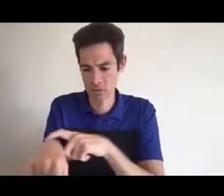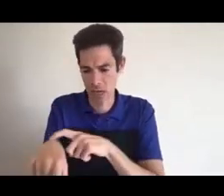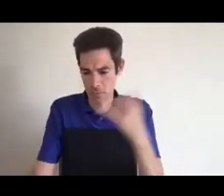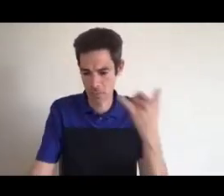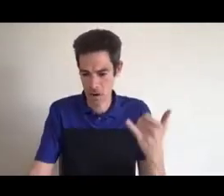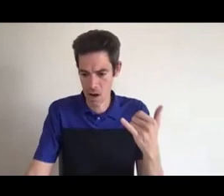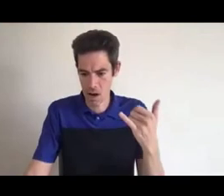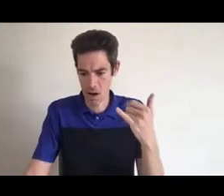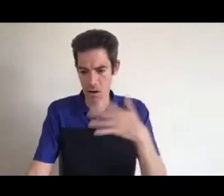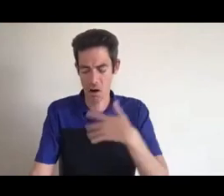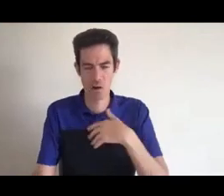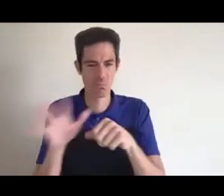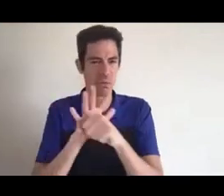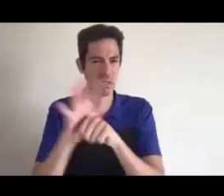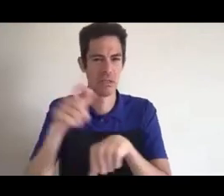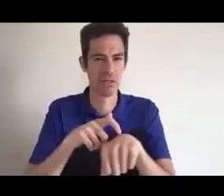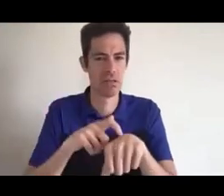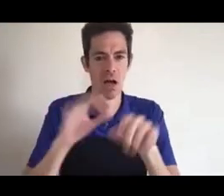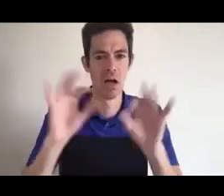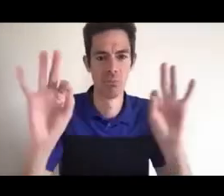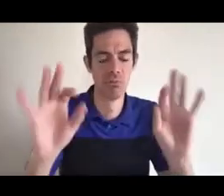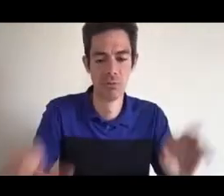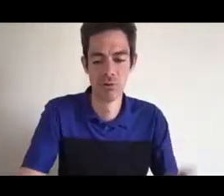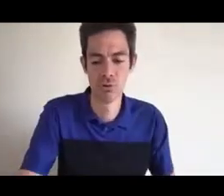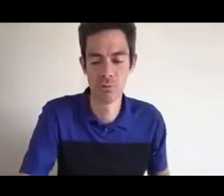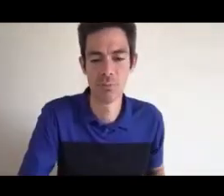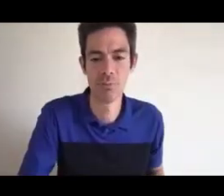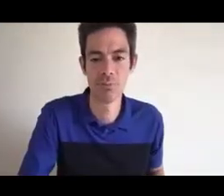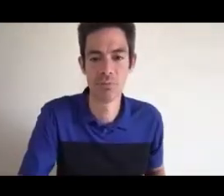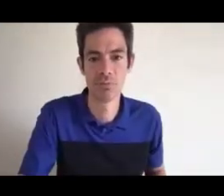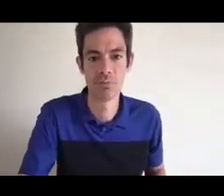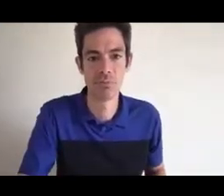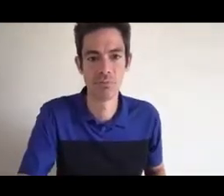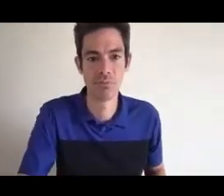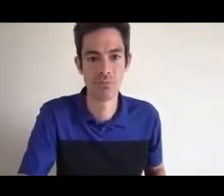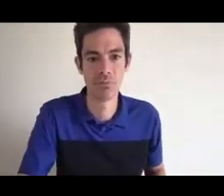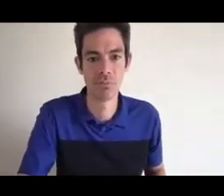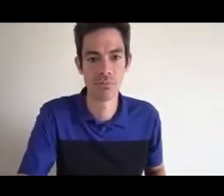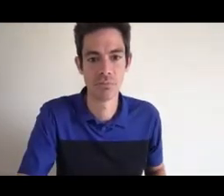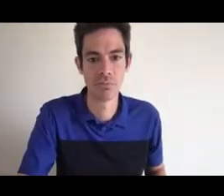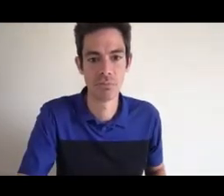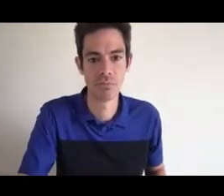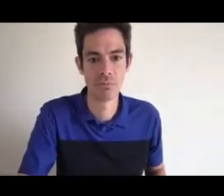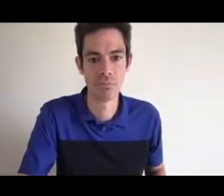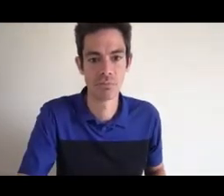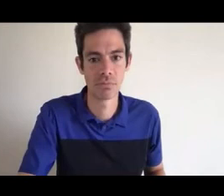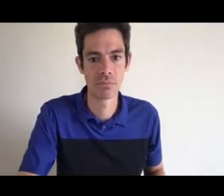3D for the body. What time do I have? Oh, I have time. Okay.